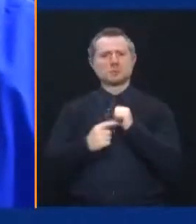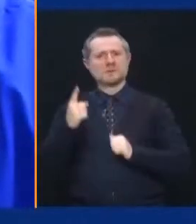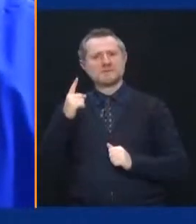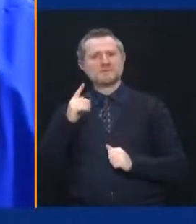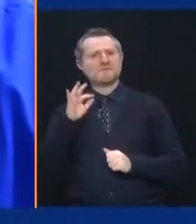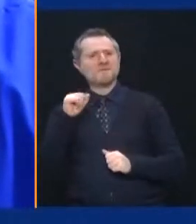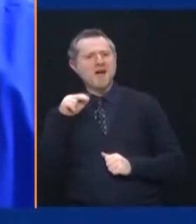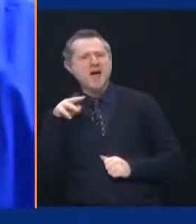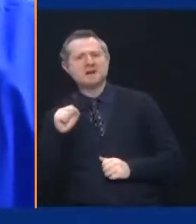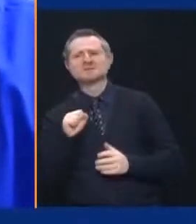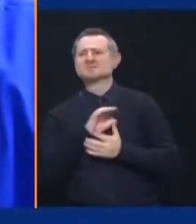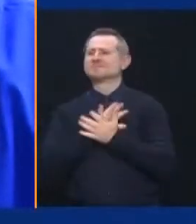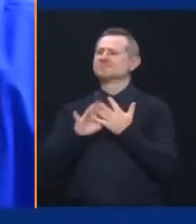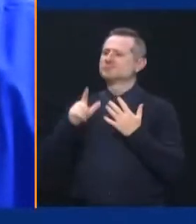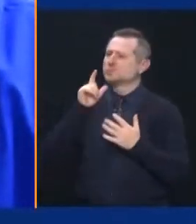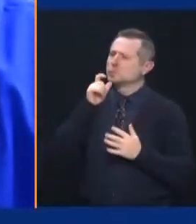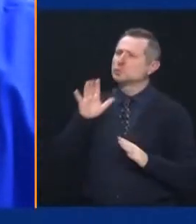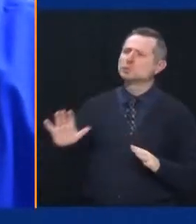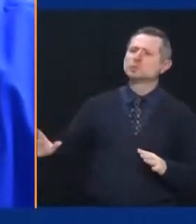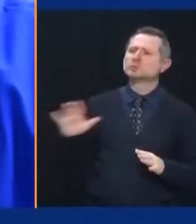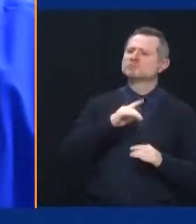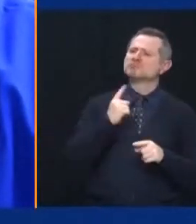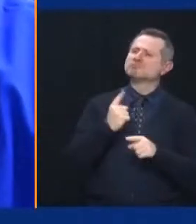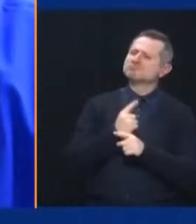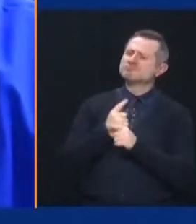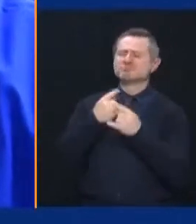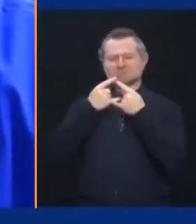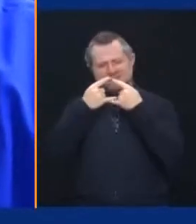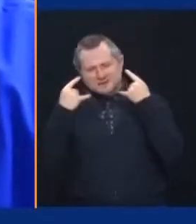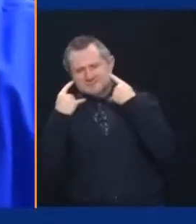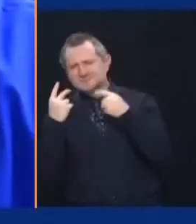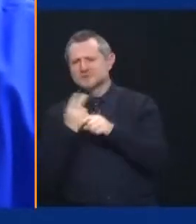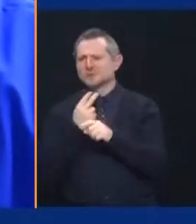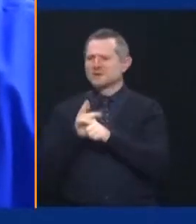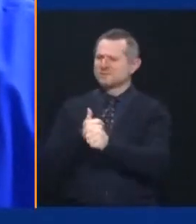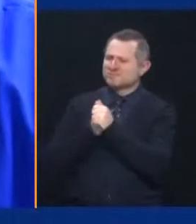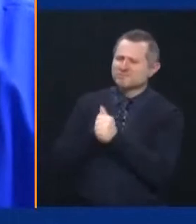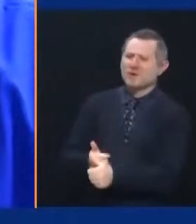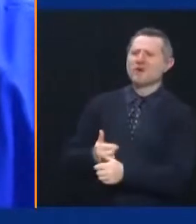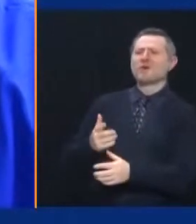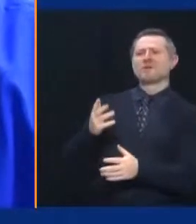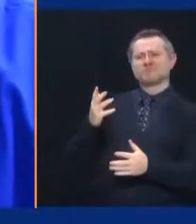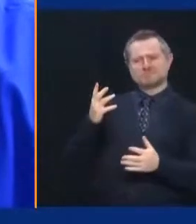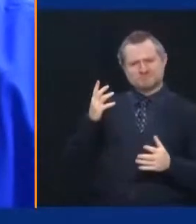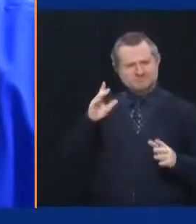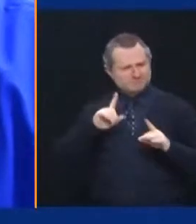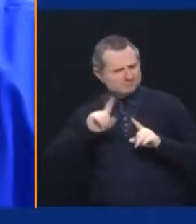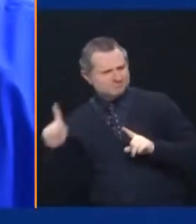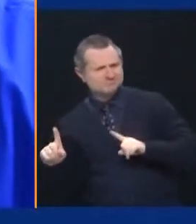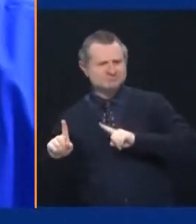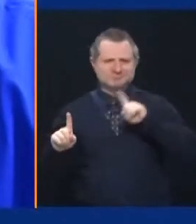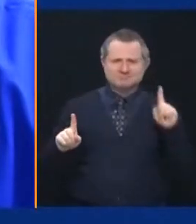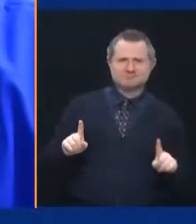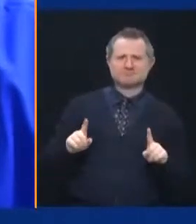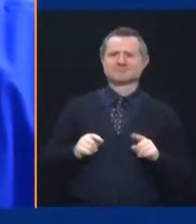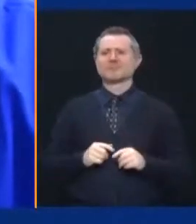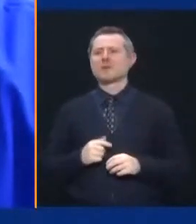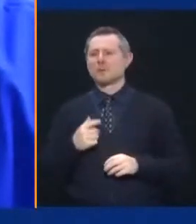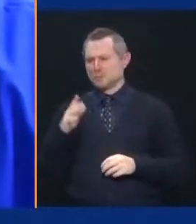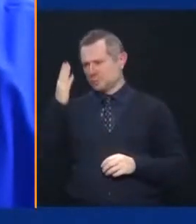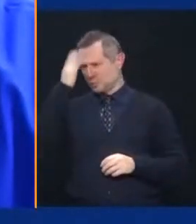that we just need to do our part. Again, wear your mask, being compliant, CDC, social distancing. We all know what needs to be